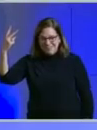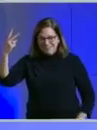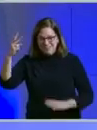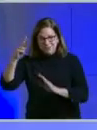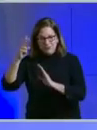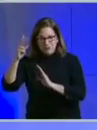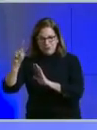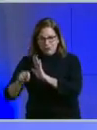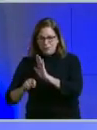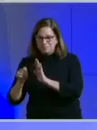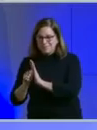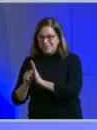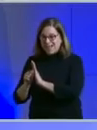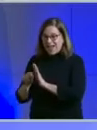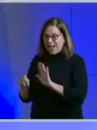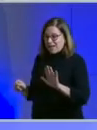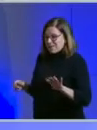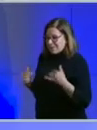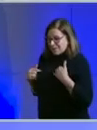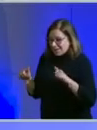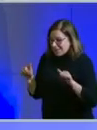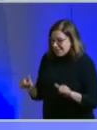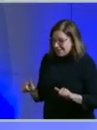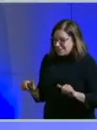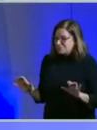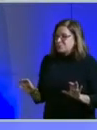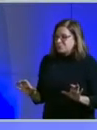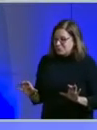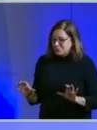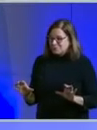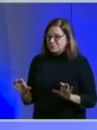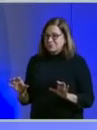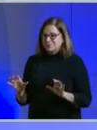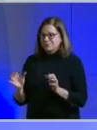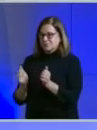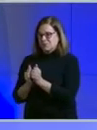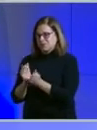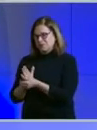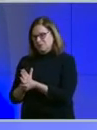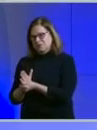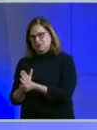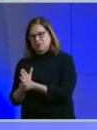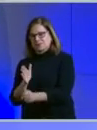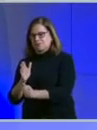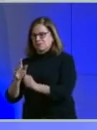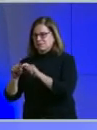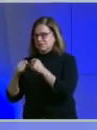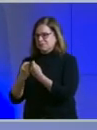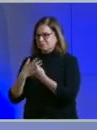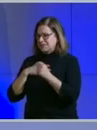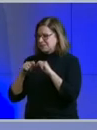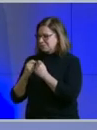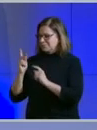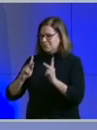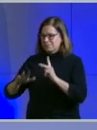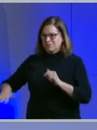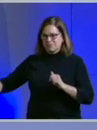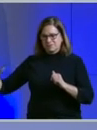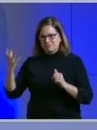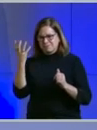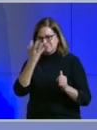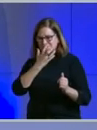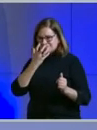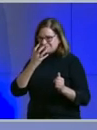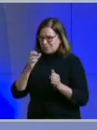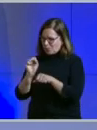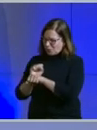And we were able to do that because of a very talented team of people who have worked with us over the last 4